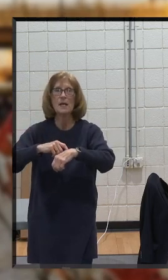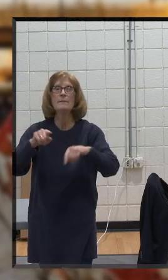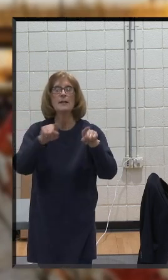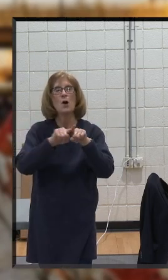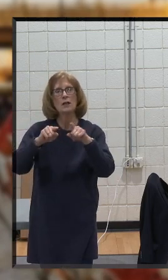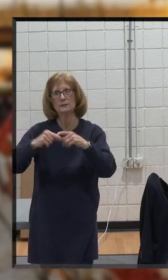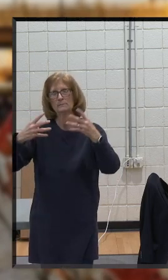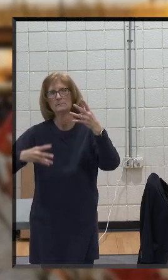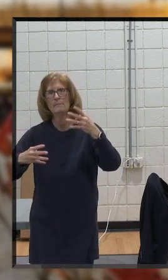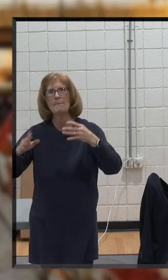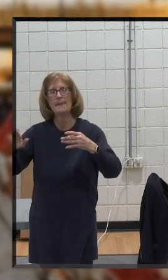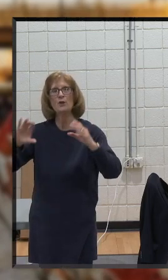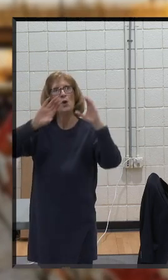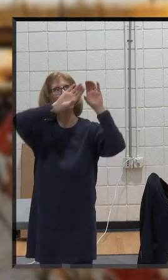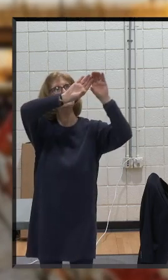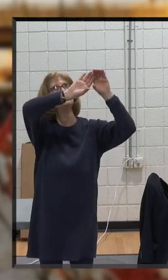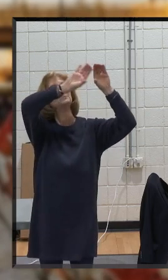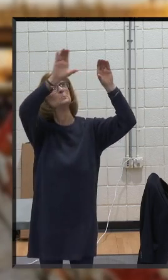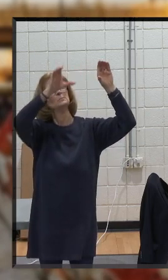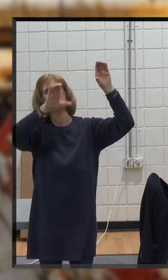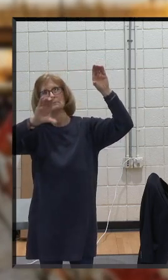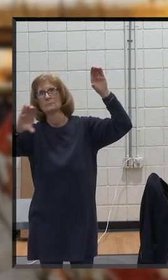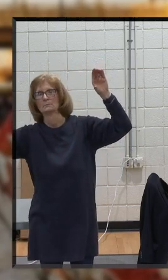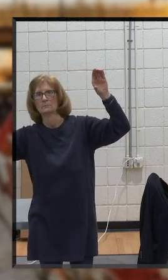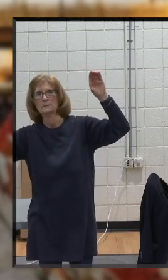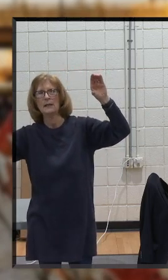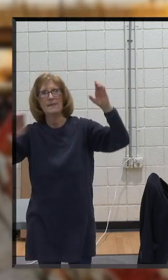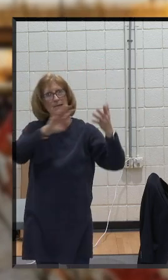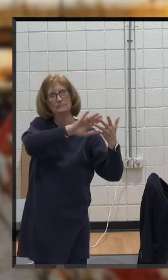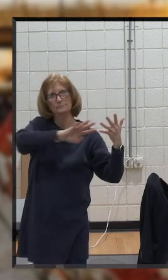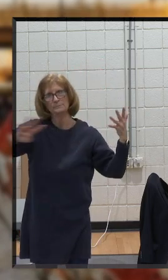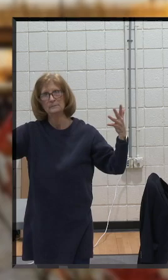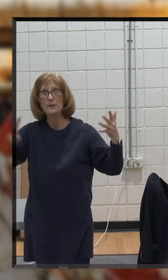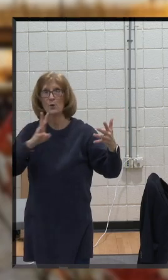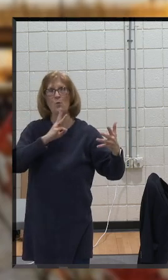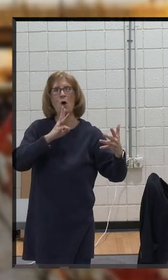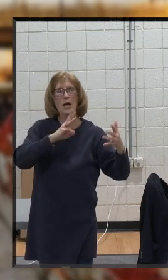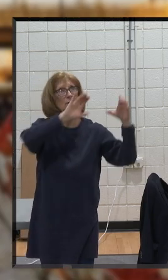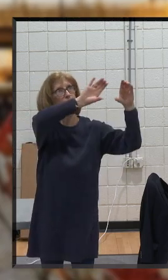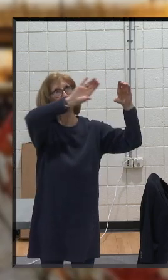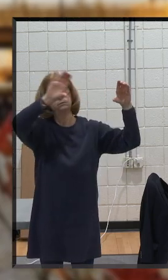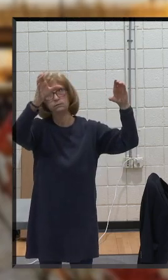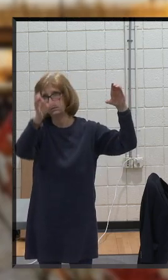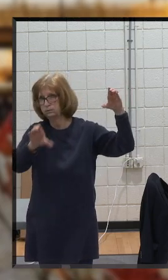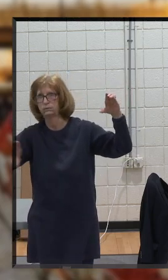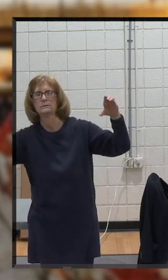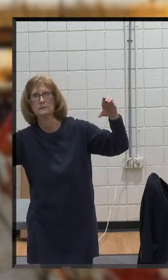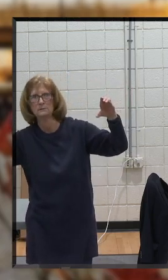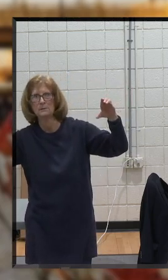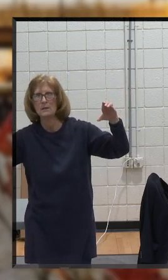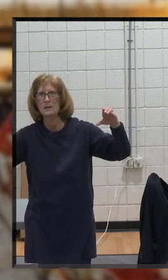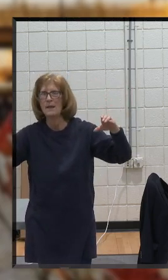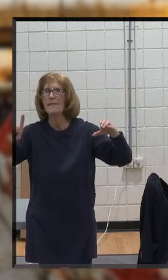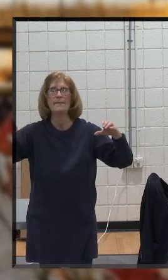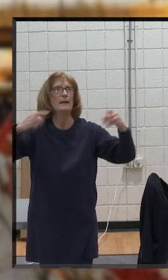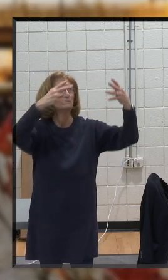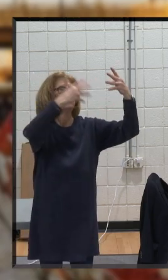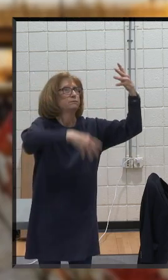system, you know, there's plastic pipes that take the water from the bridge deck down to the ground, and many of those are